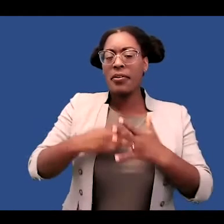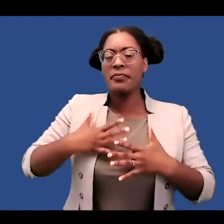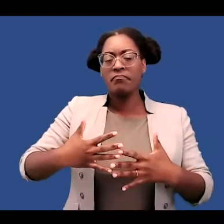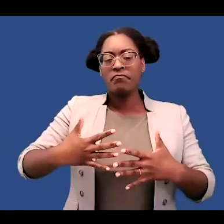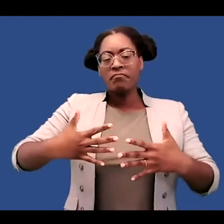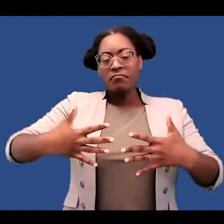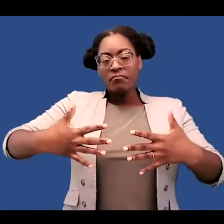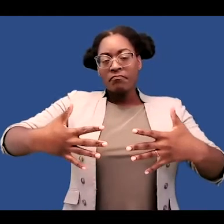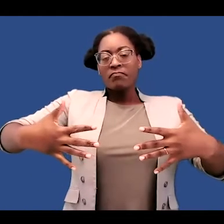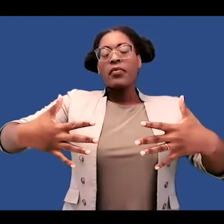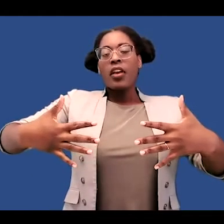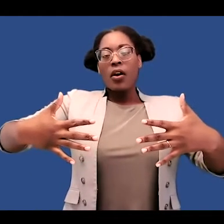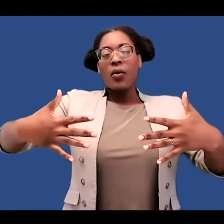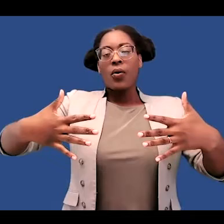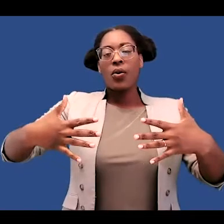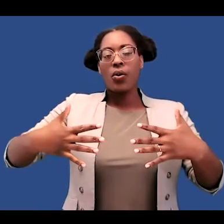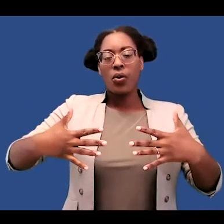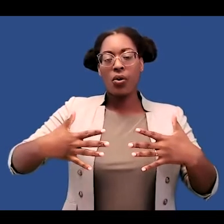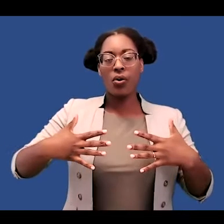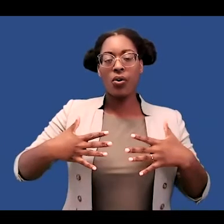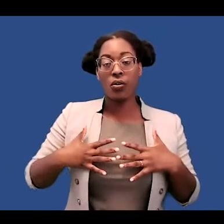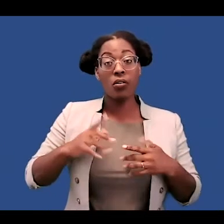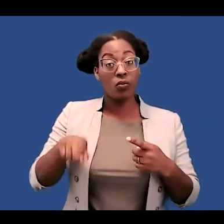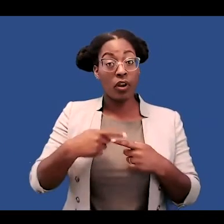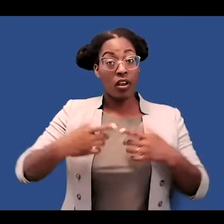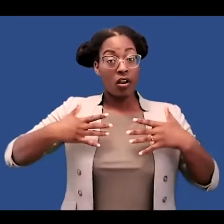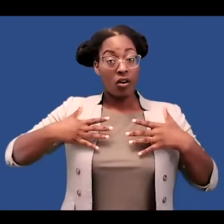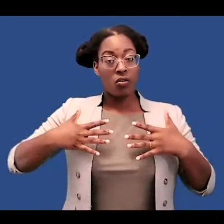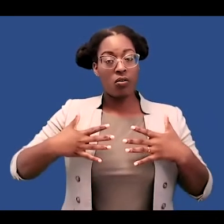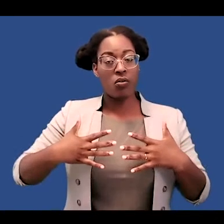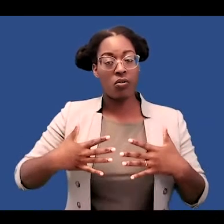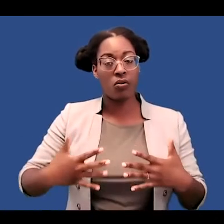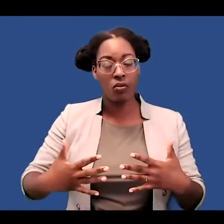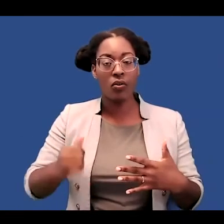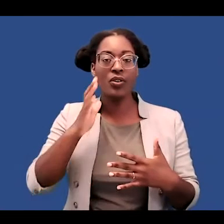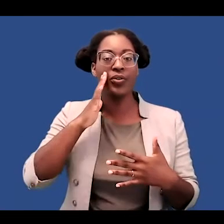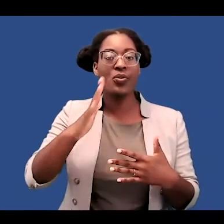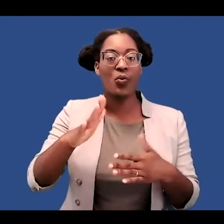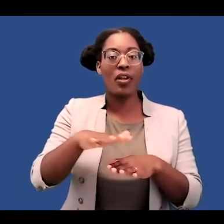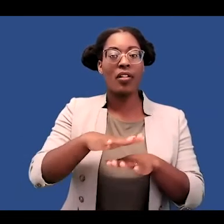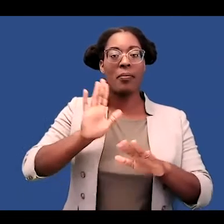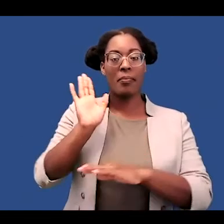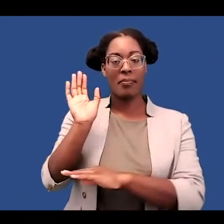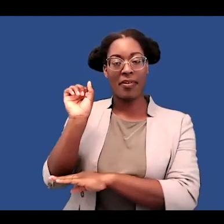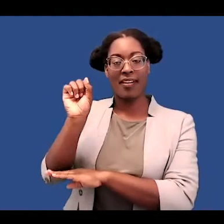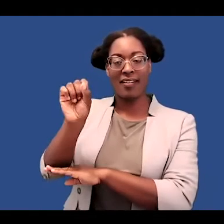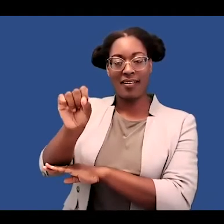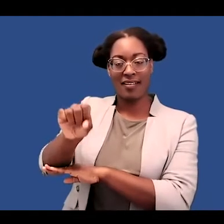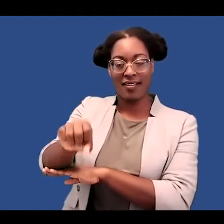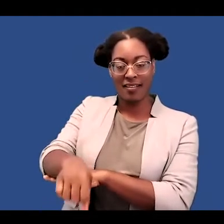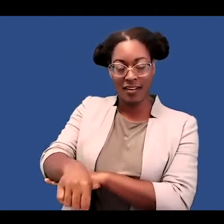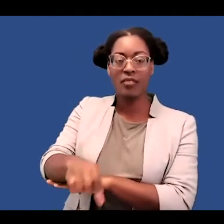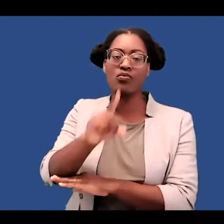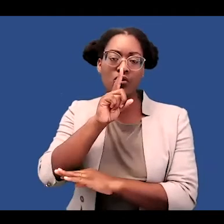in and then exhale, release your hips forward, bringing your hands down to touch the ground. Making sure